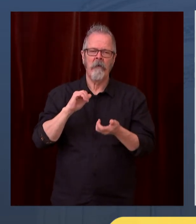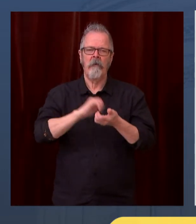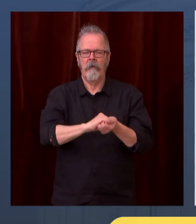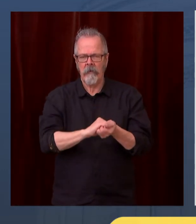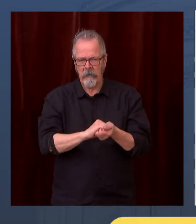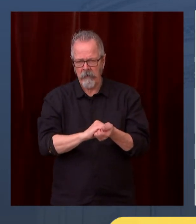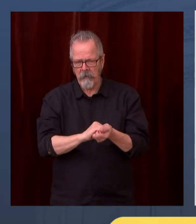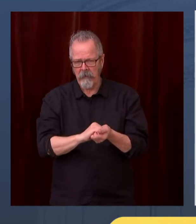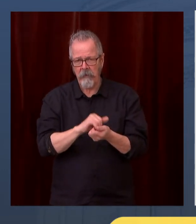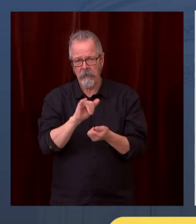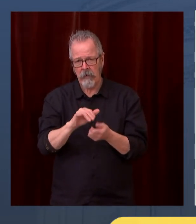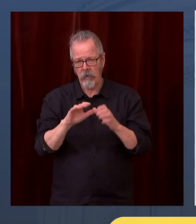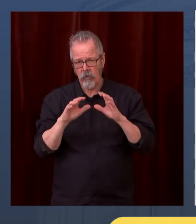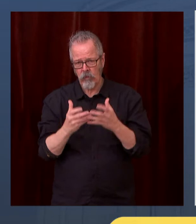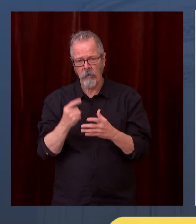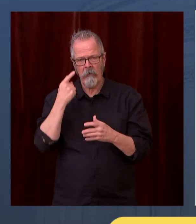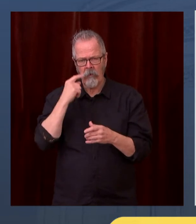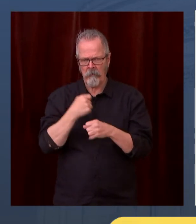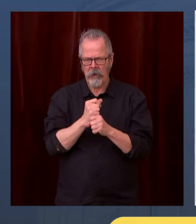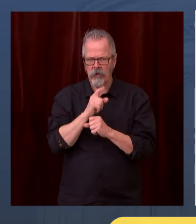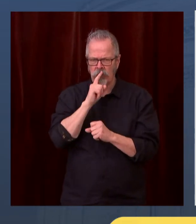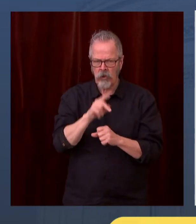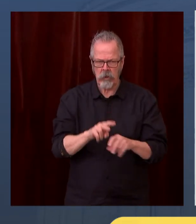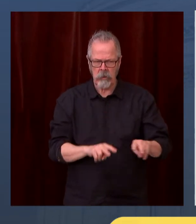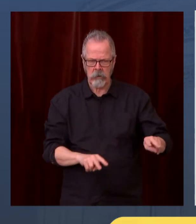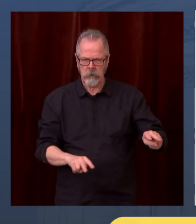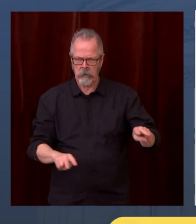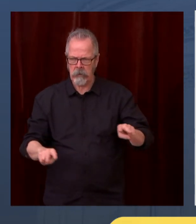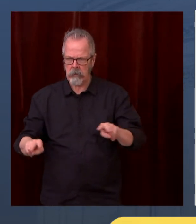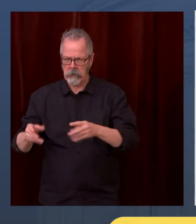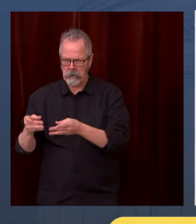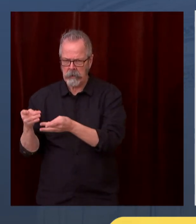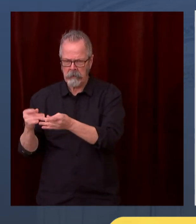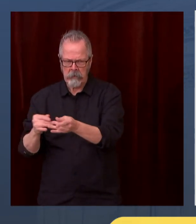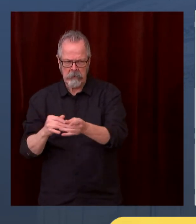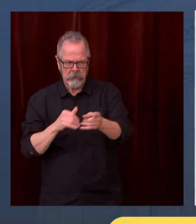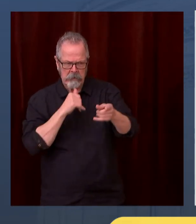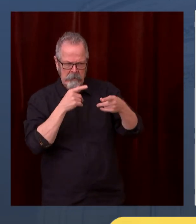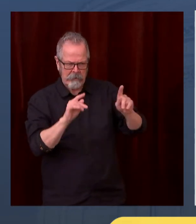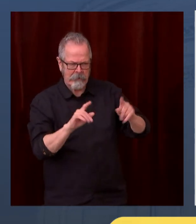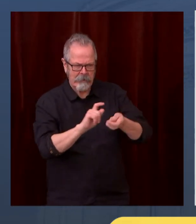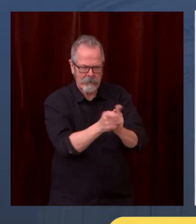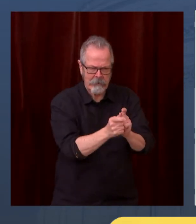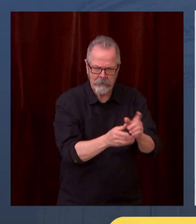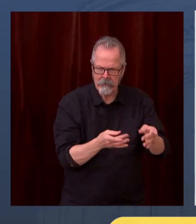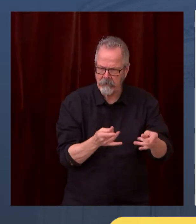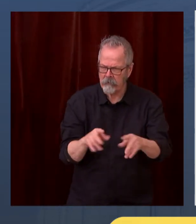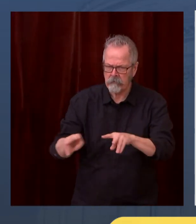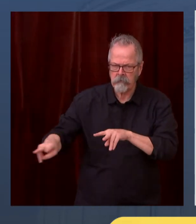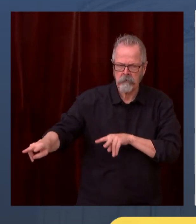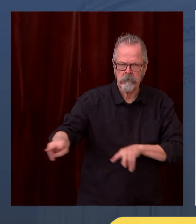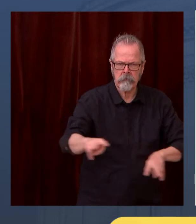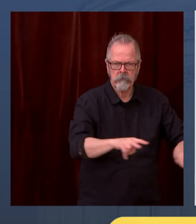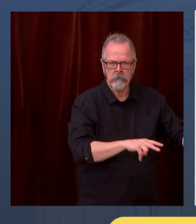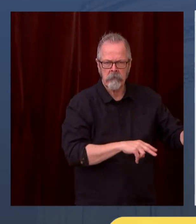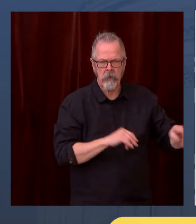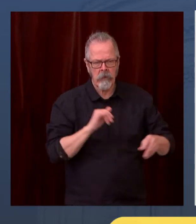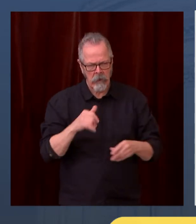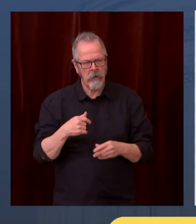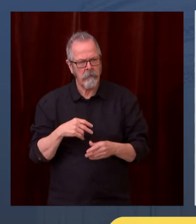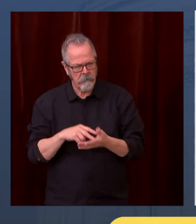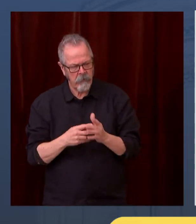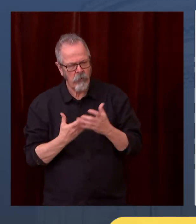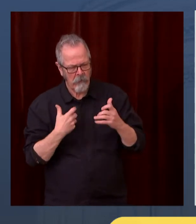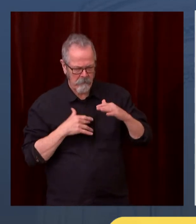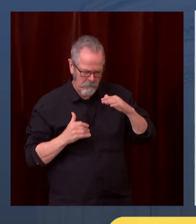throughput, efficiencies, effectiveness, and really assuring that we get as many people vaccinated as possible, harnessing the power